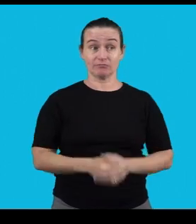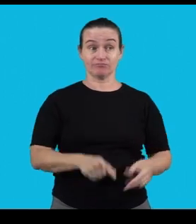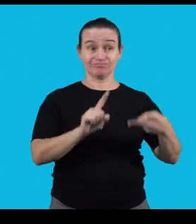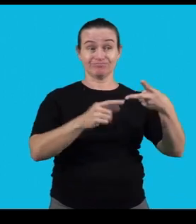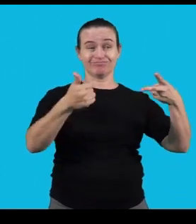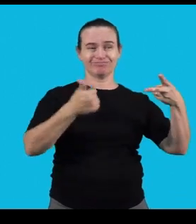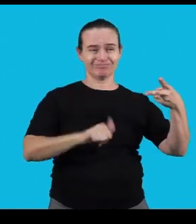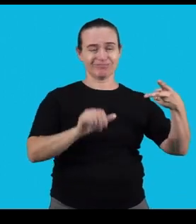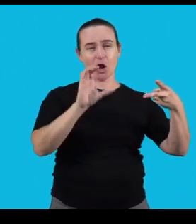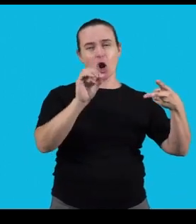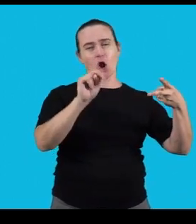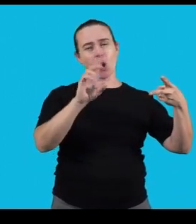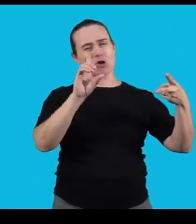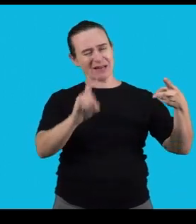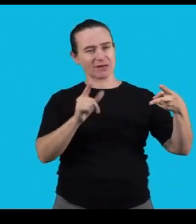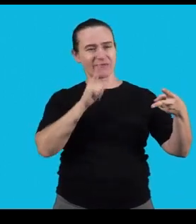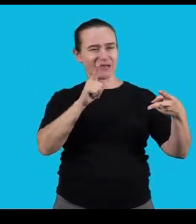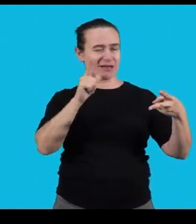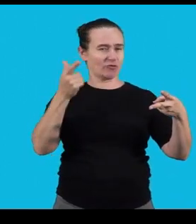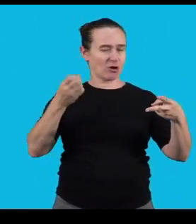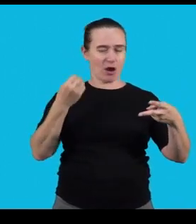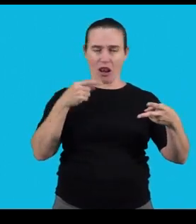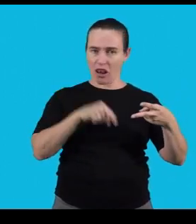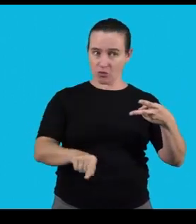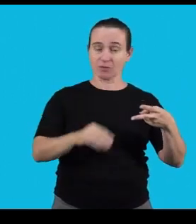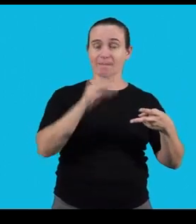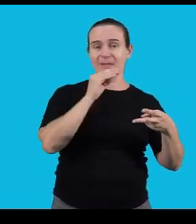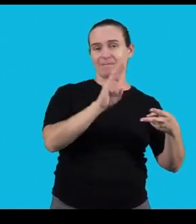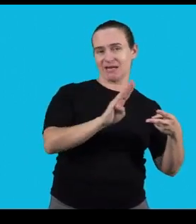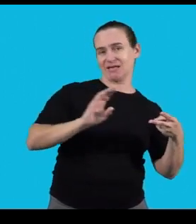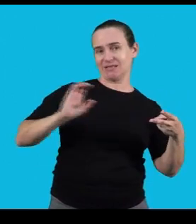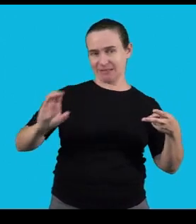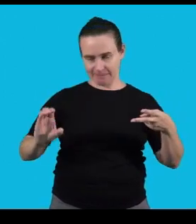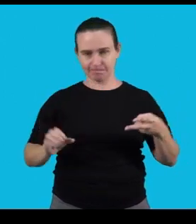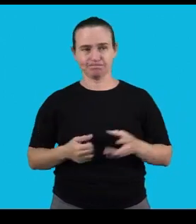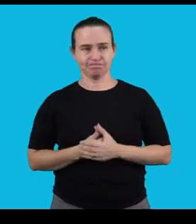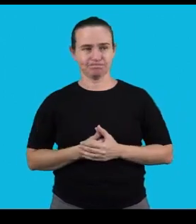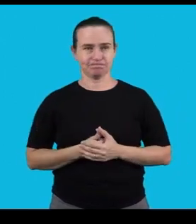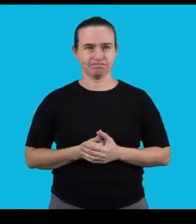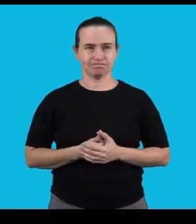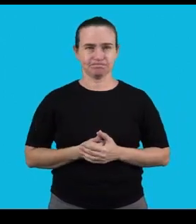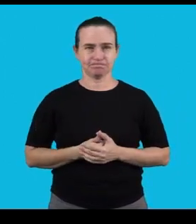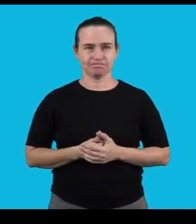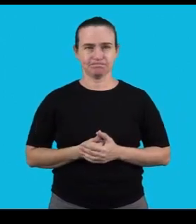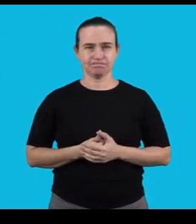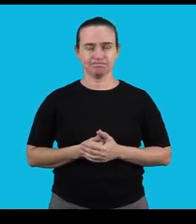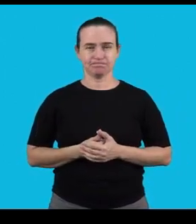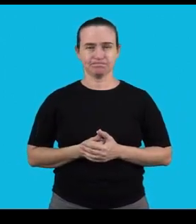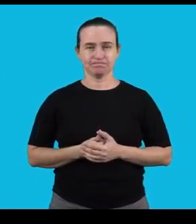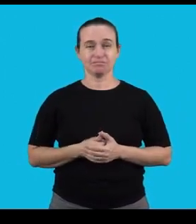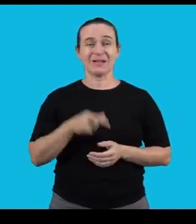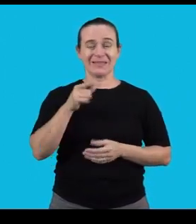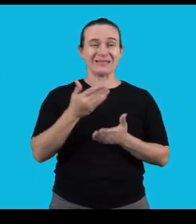following: conductive hearing loss. It is going to be B and C. B and